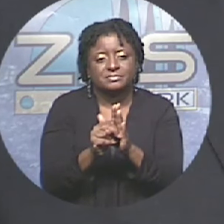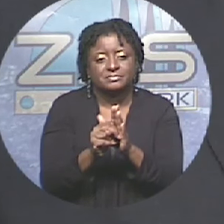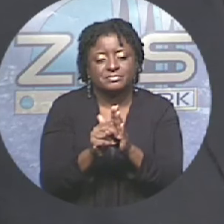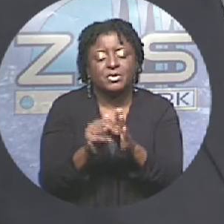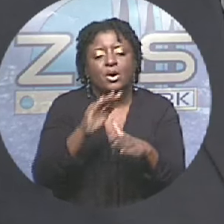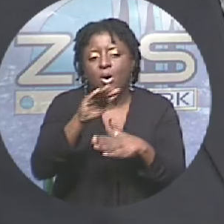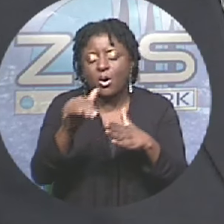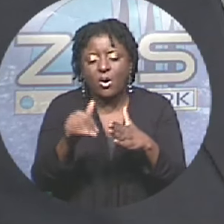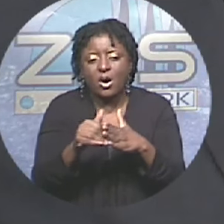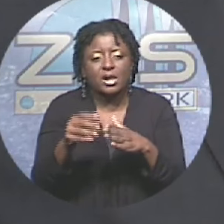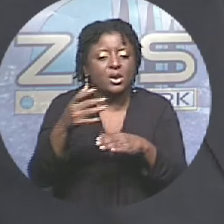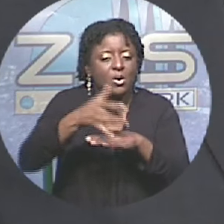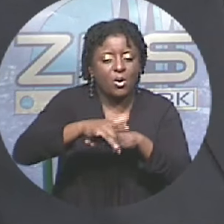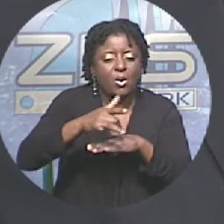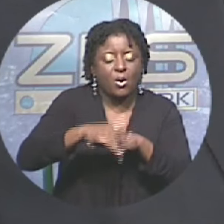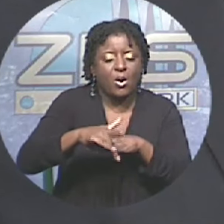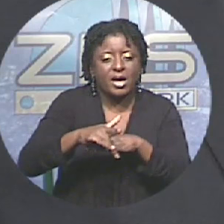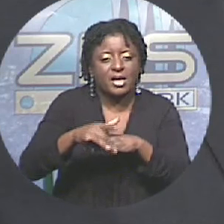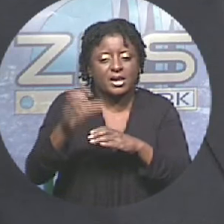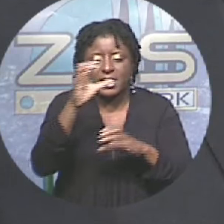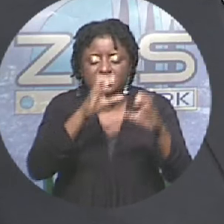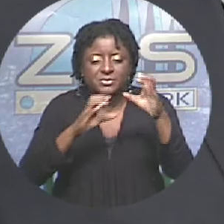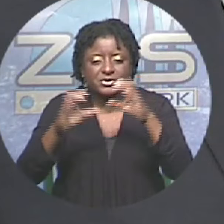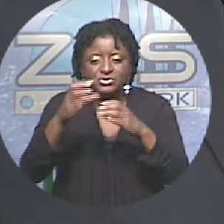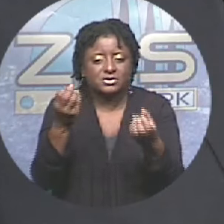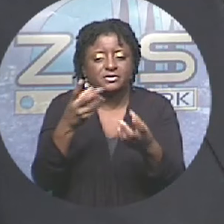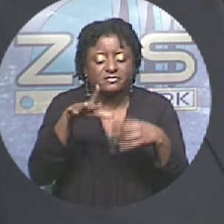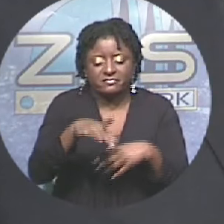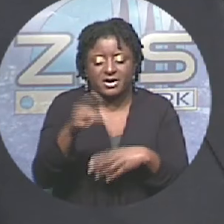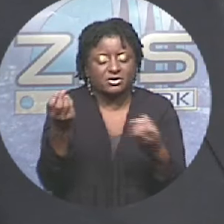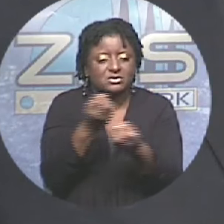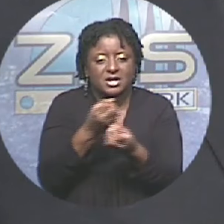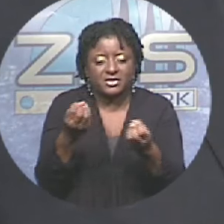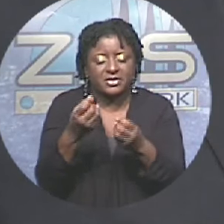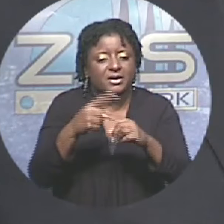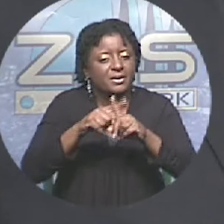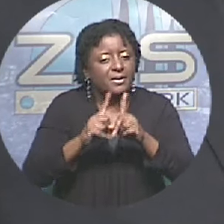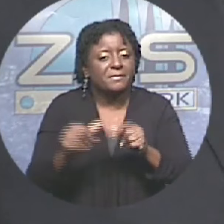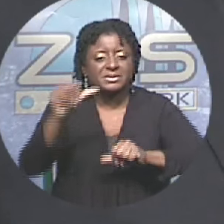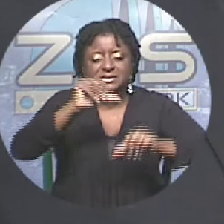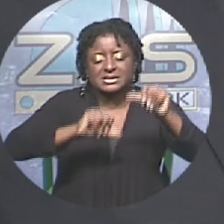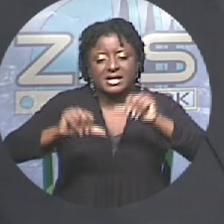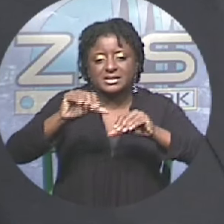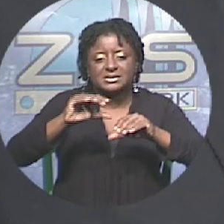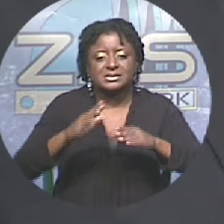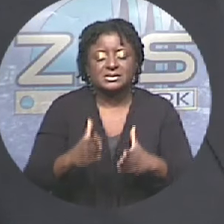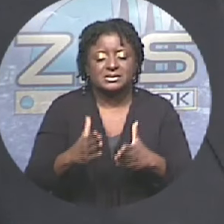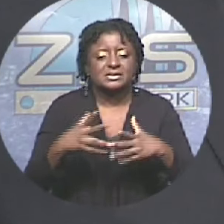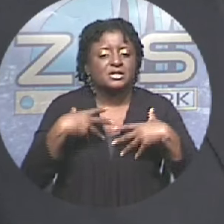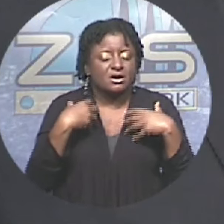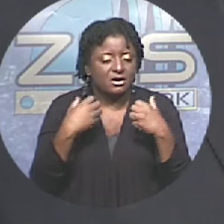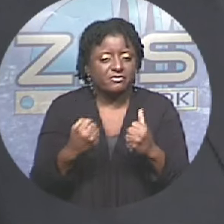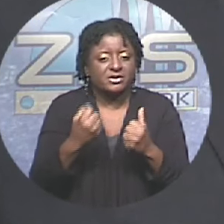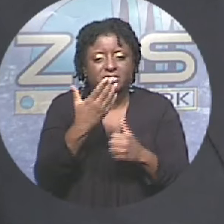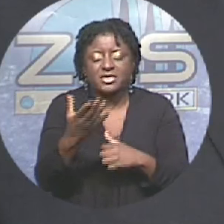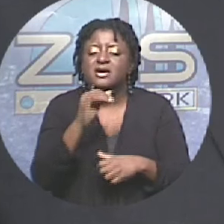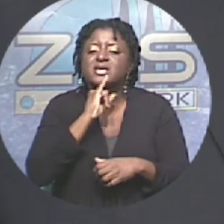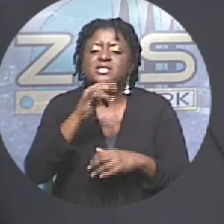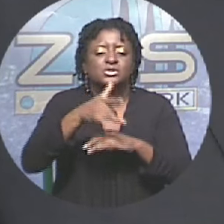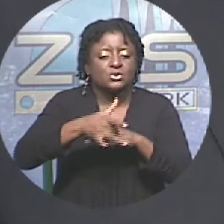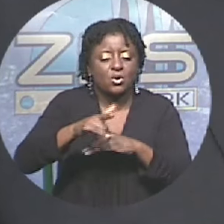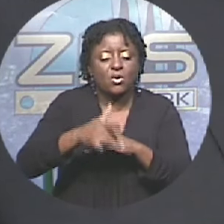up nothing so far, scientists and others are confident that there is oil in Bahamian waters, and based on that, we could be